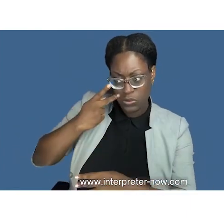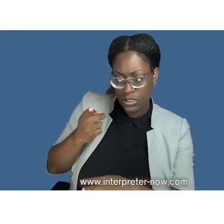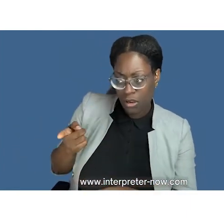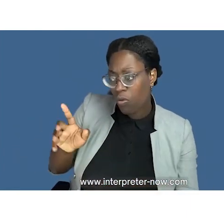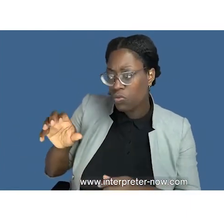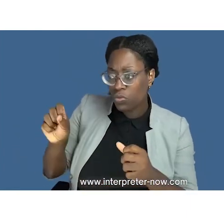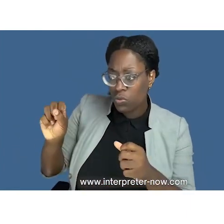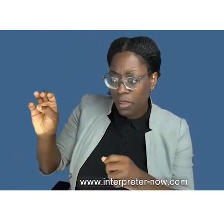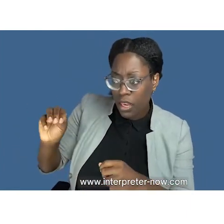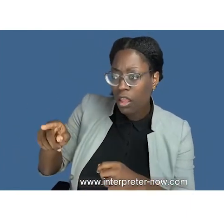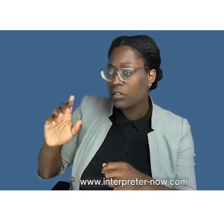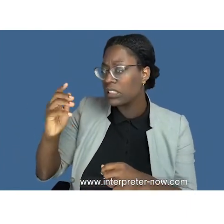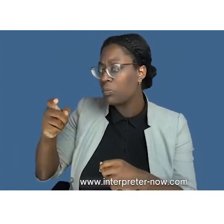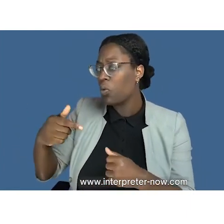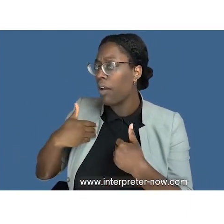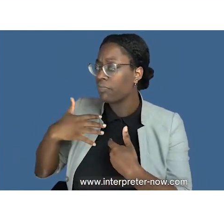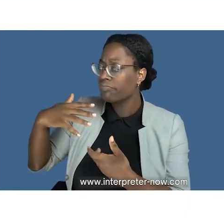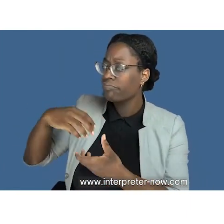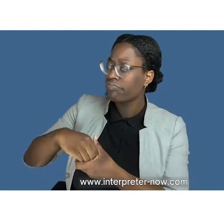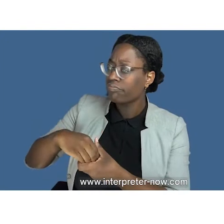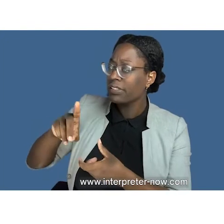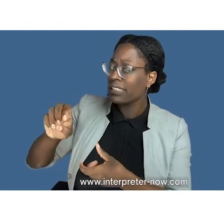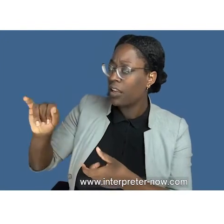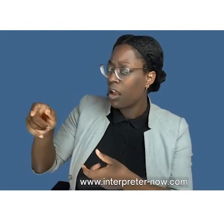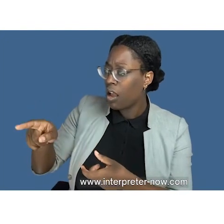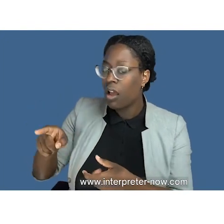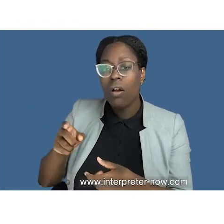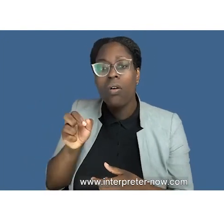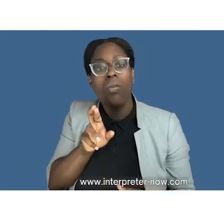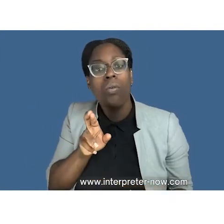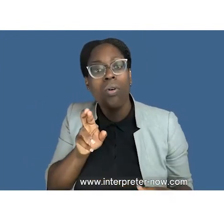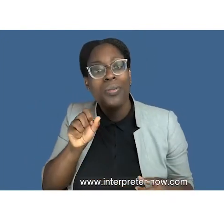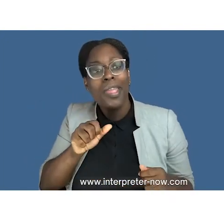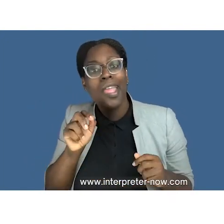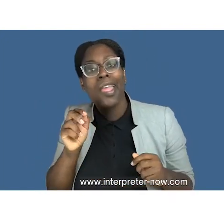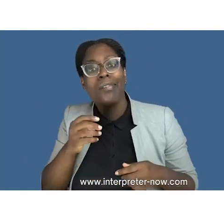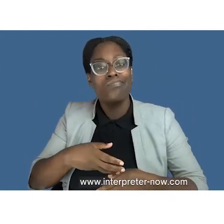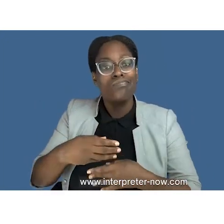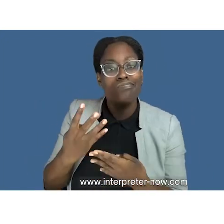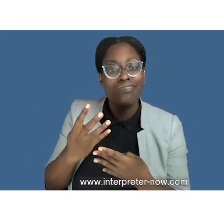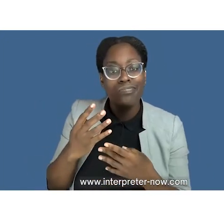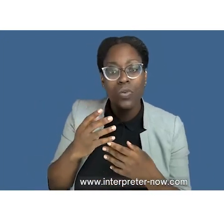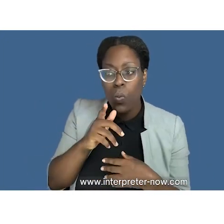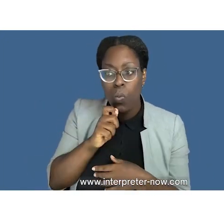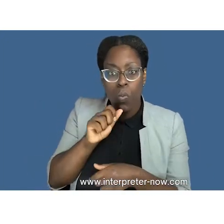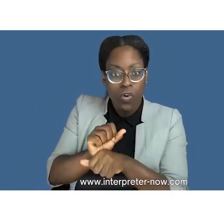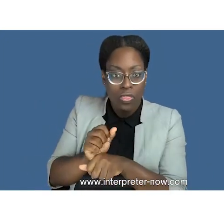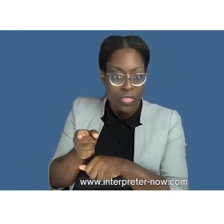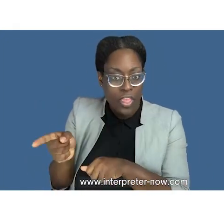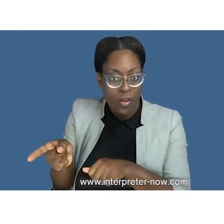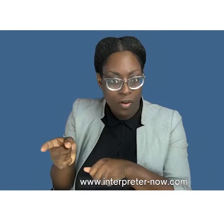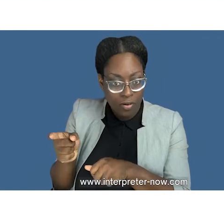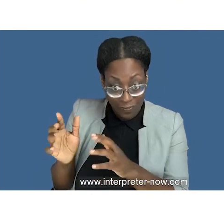if they prioritize that. And I would say that, some companies are working on it, and they're not doing such a great job with their messaging.